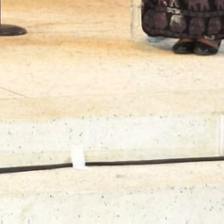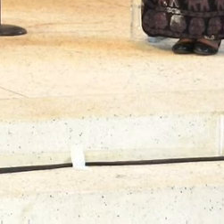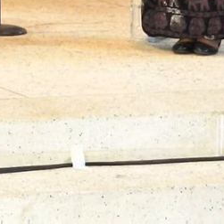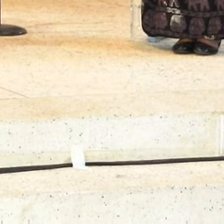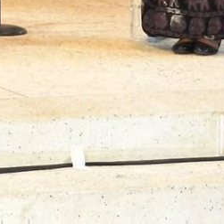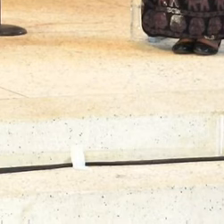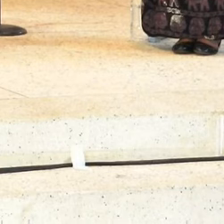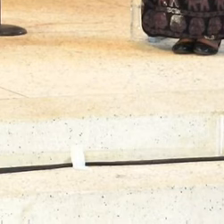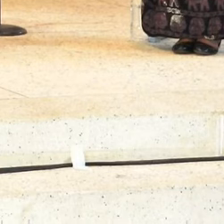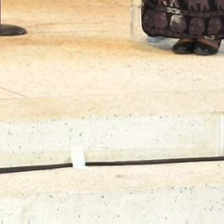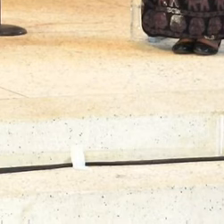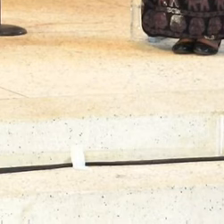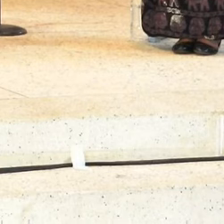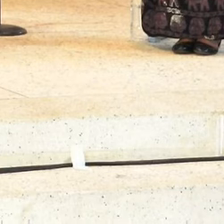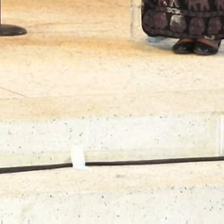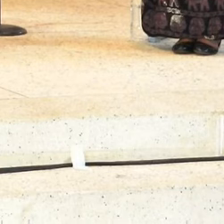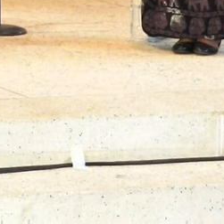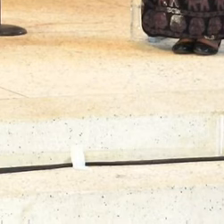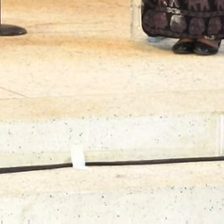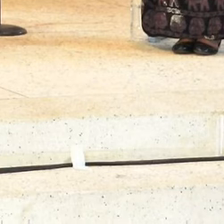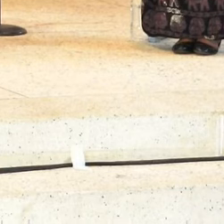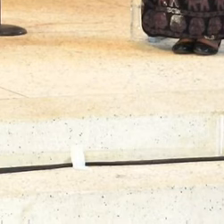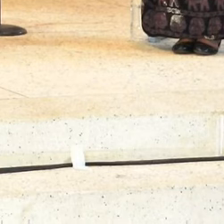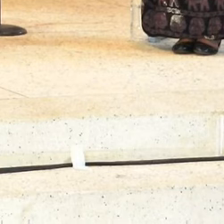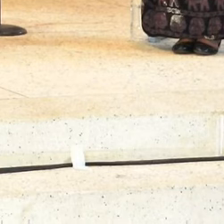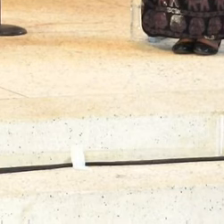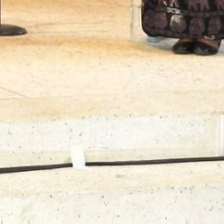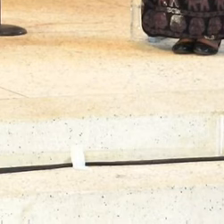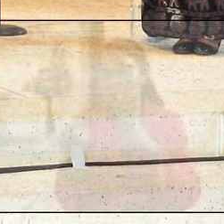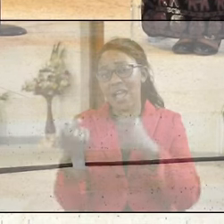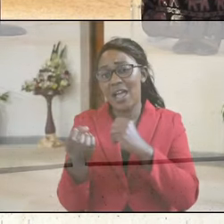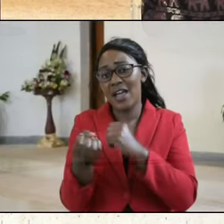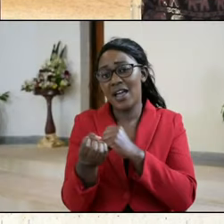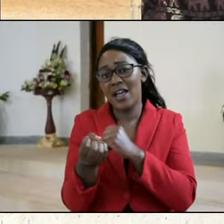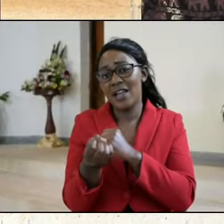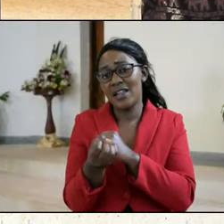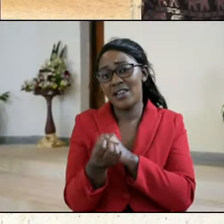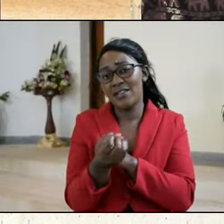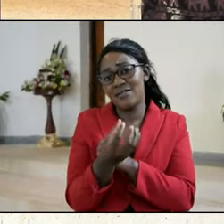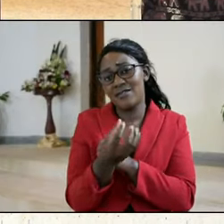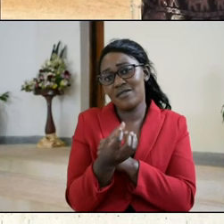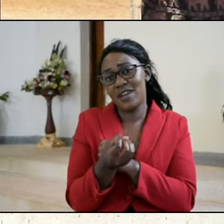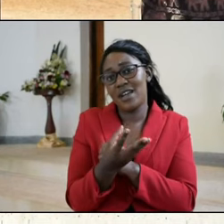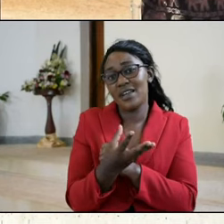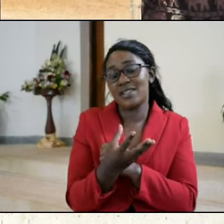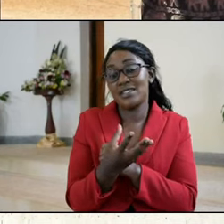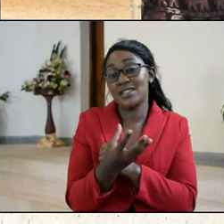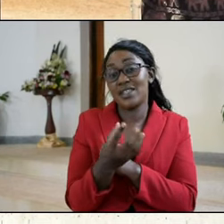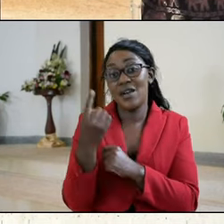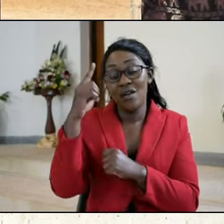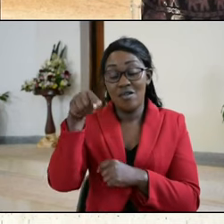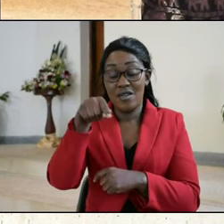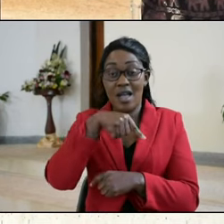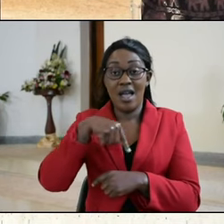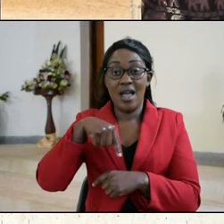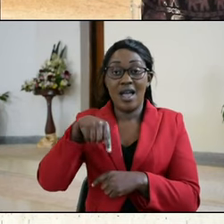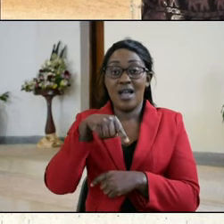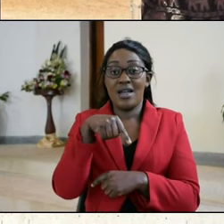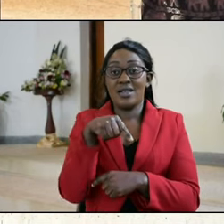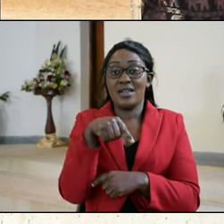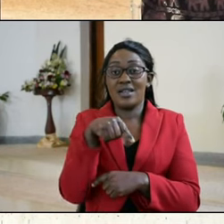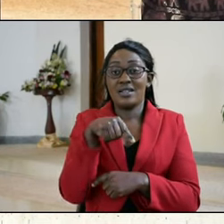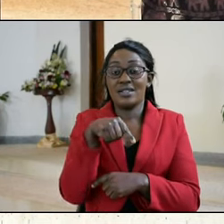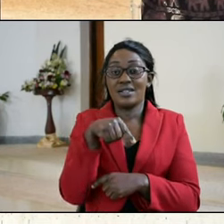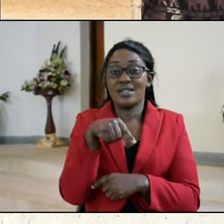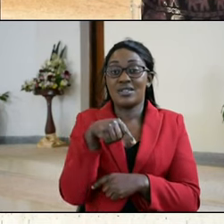His correction, advice, instructions for us so that one day when He comes, we can go with Him to